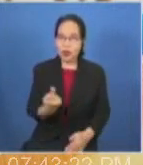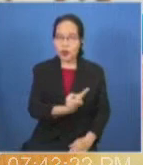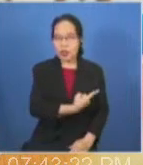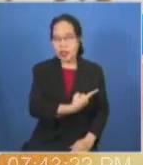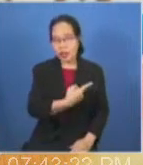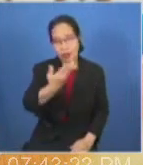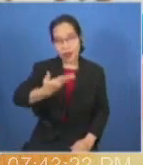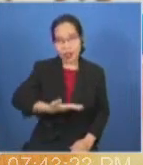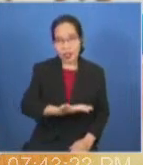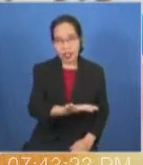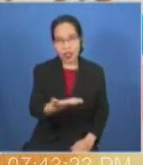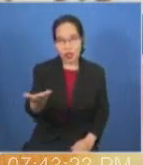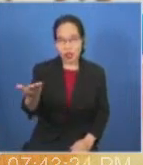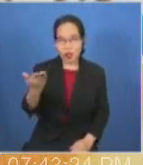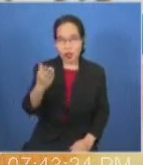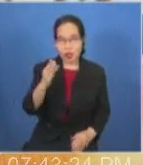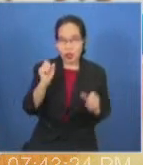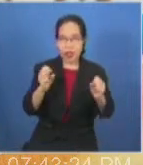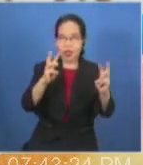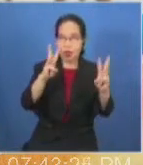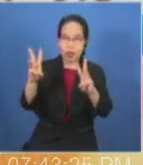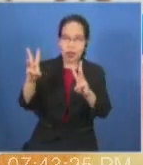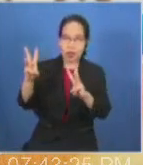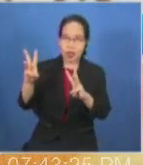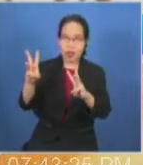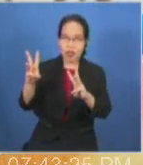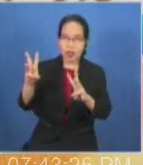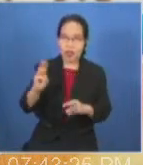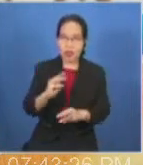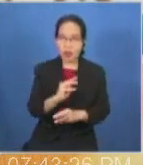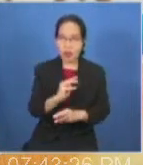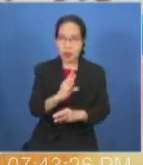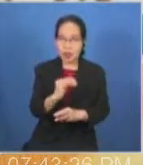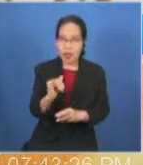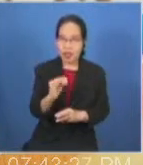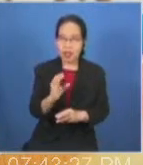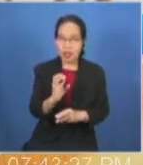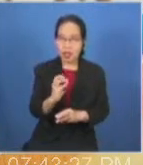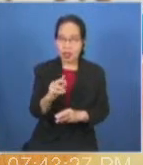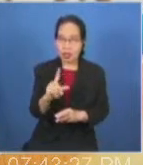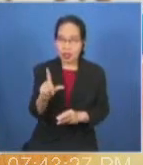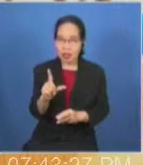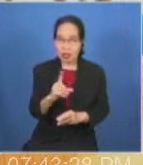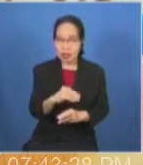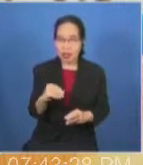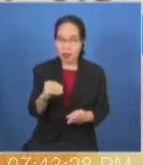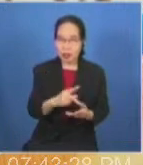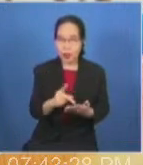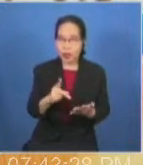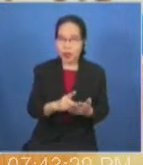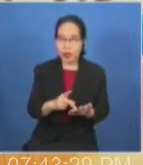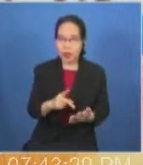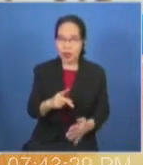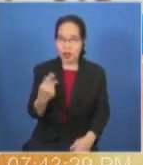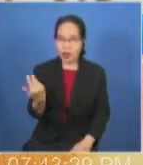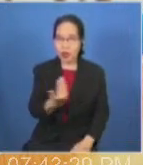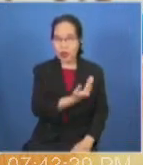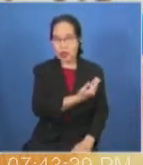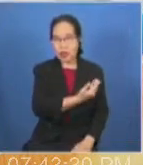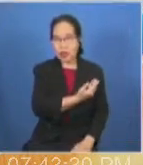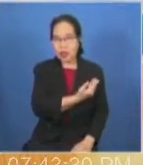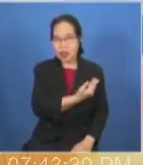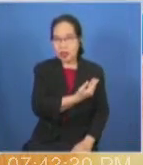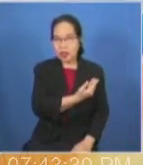authentic the Bible is. We are inviting you. You can watch that on our MCGI channel. And that is